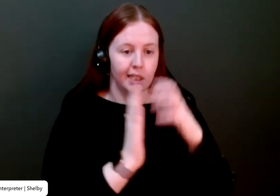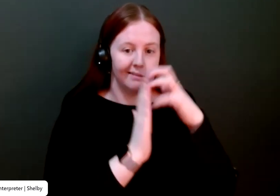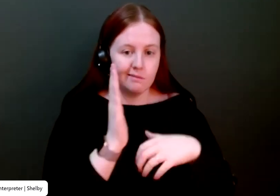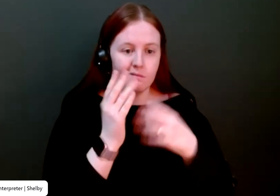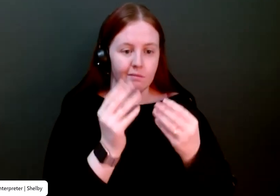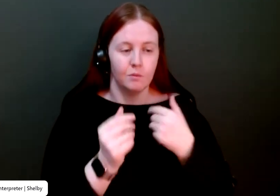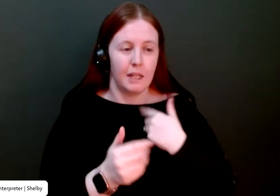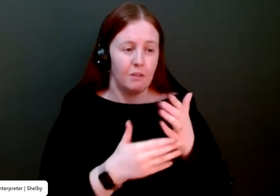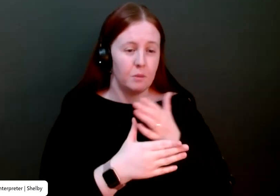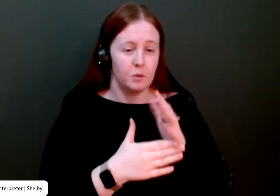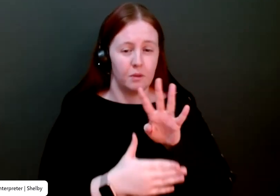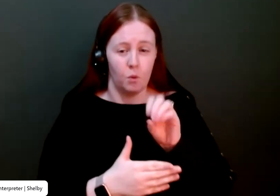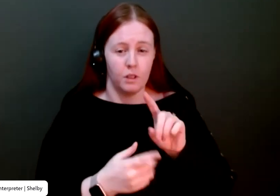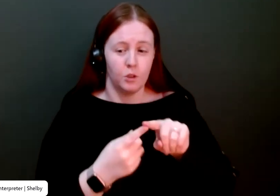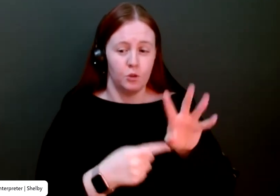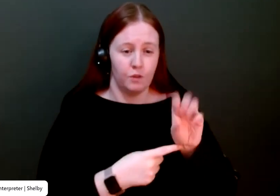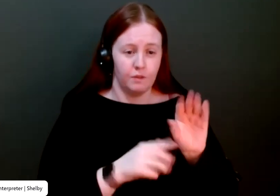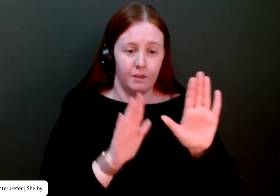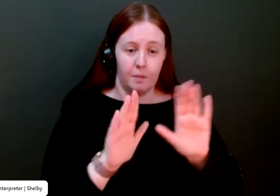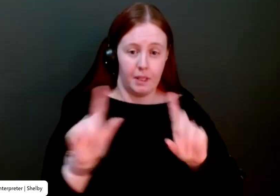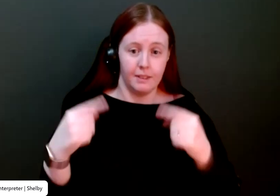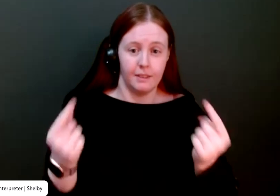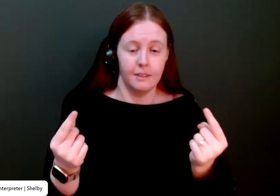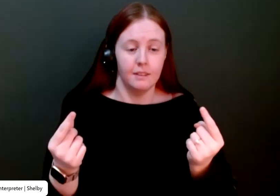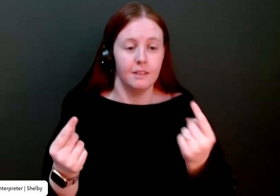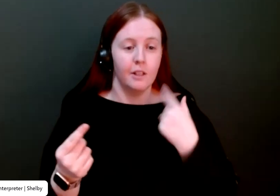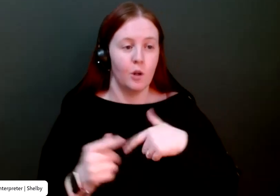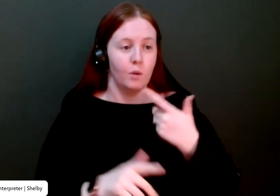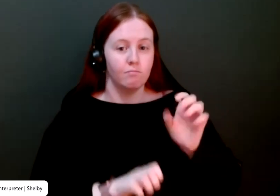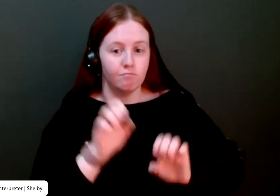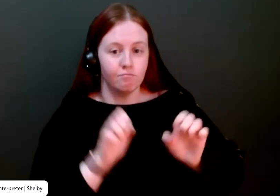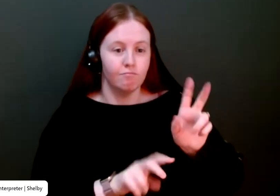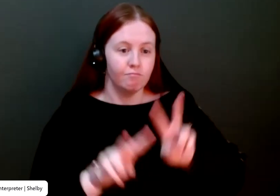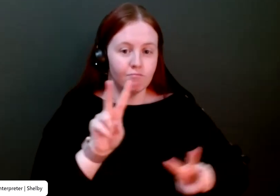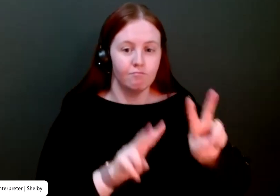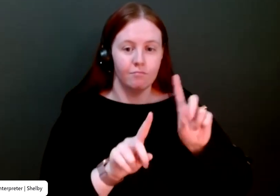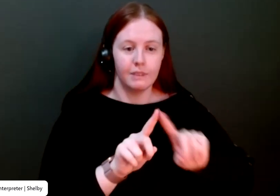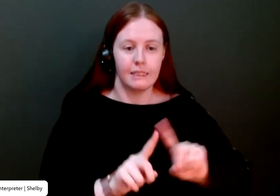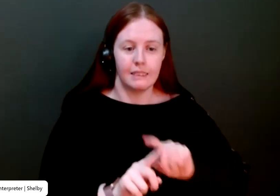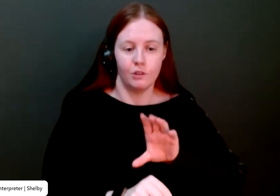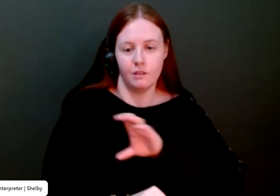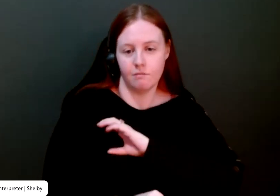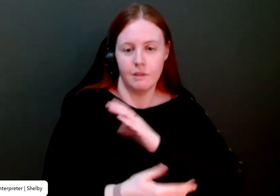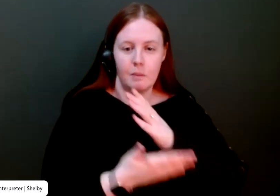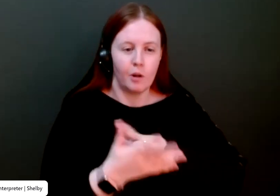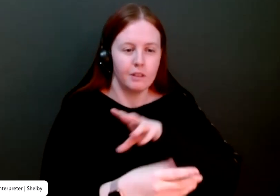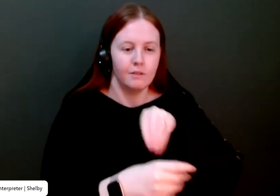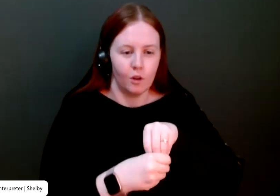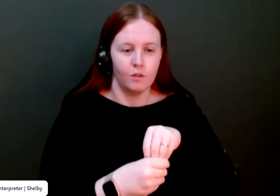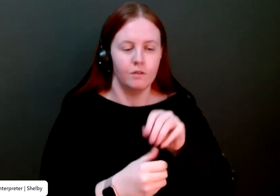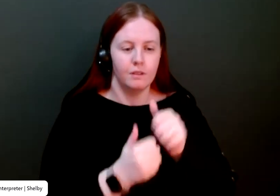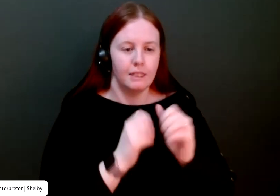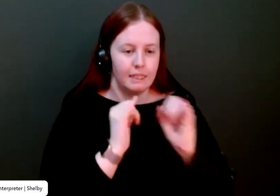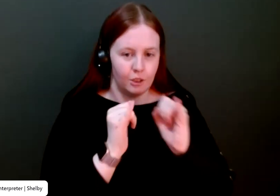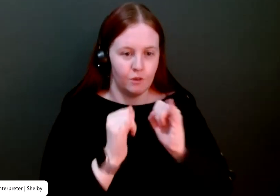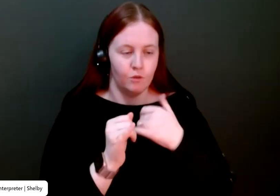and 50 so far, which is amazing. And so we're actually evaluating the characteristics of the interviews and how the older